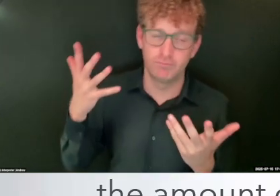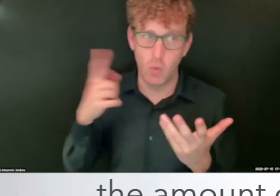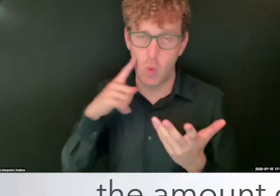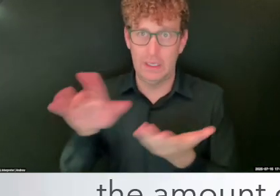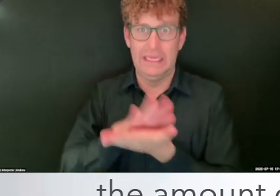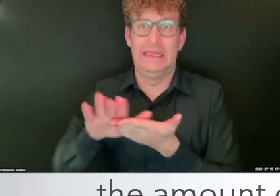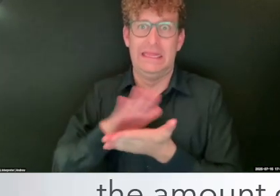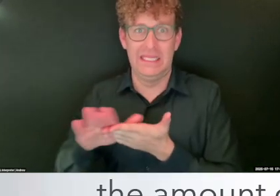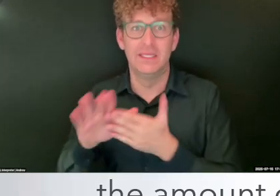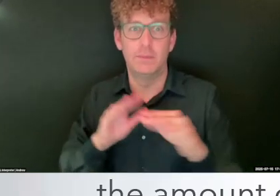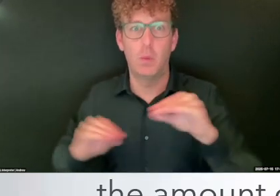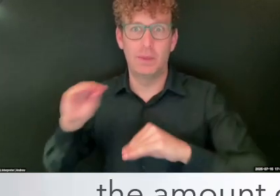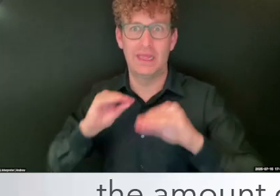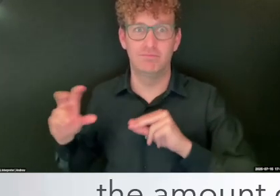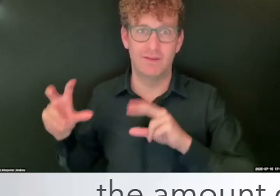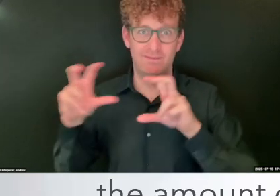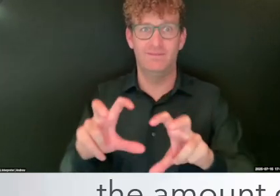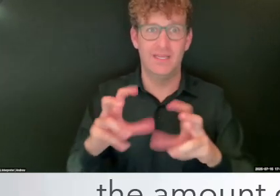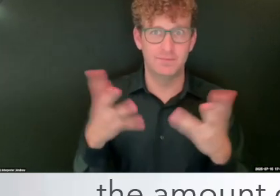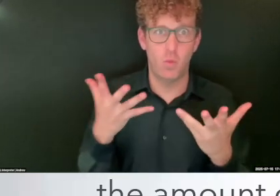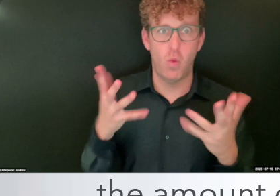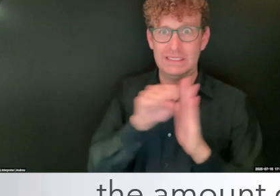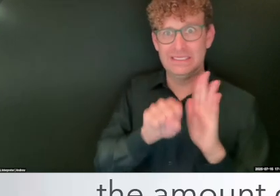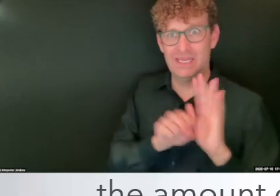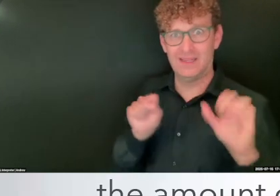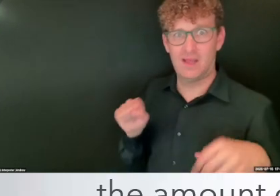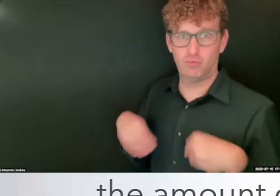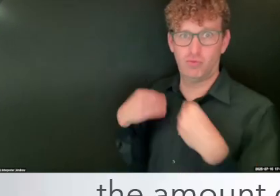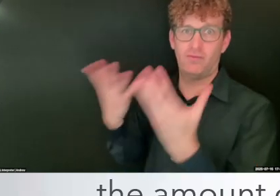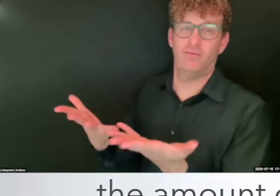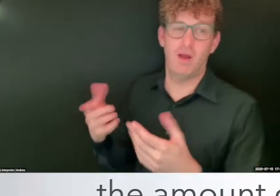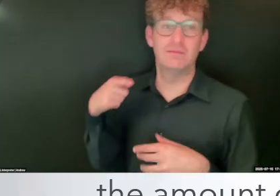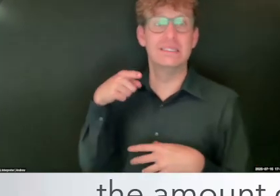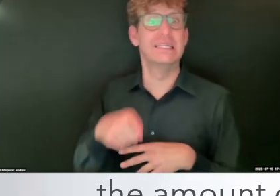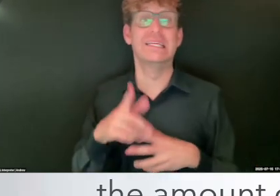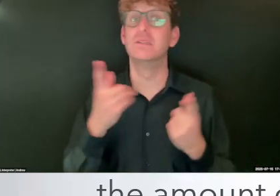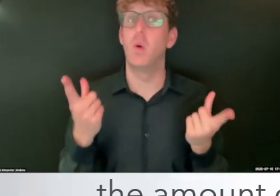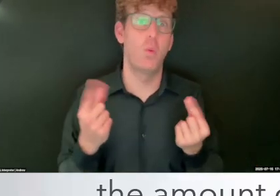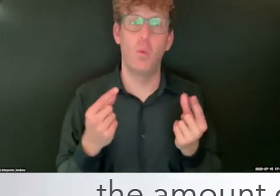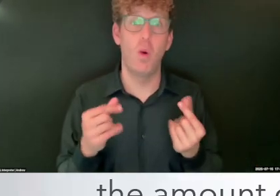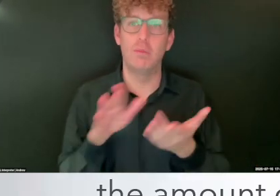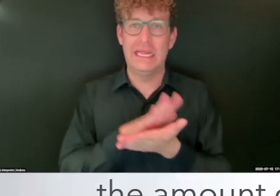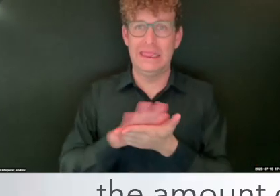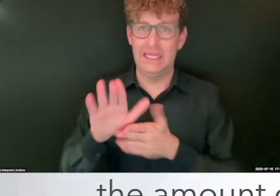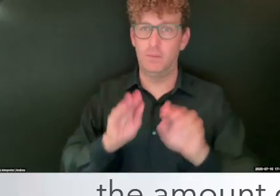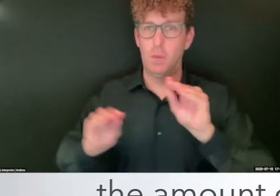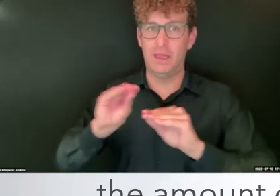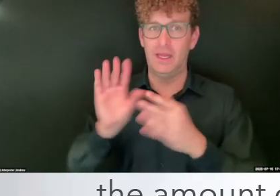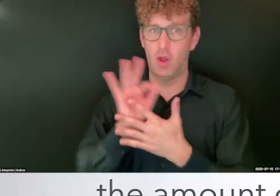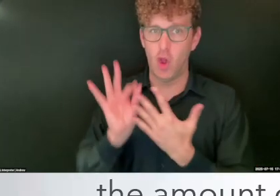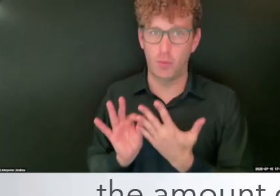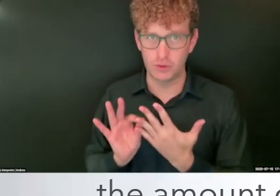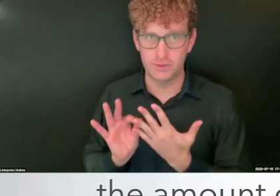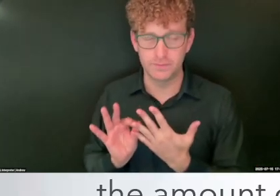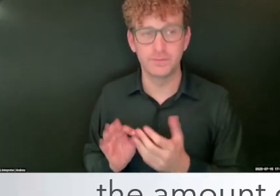slide focuses on Clean Mobility Options, or CMO, the oldest of these projects. For context, the regional